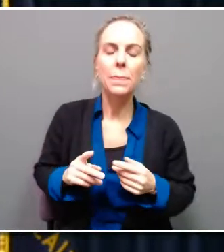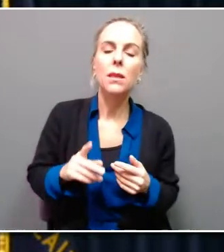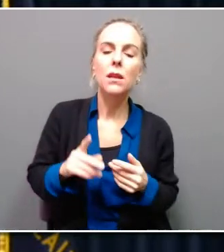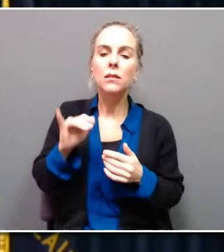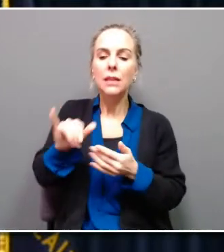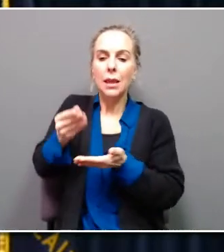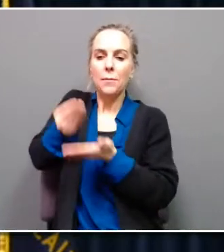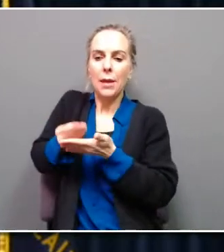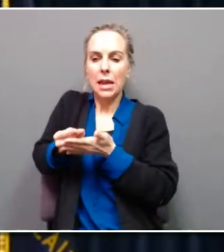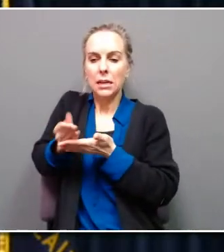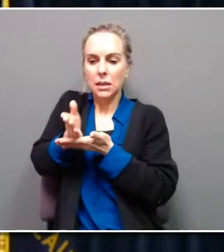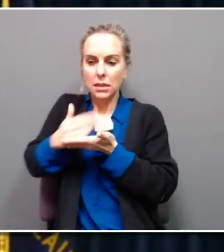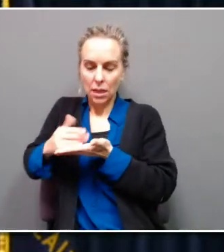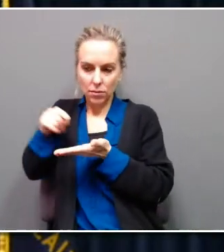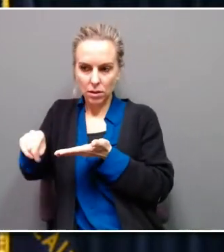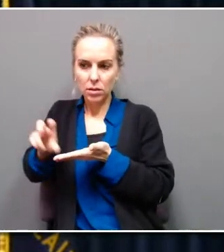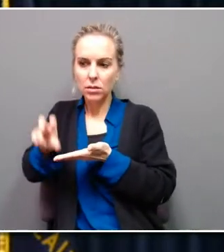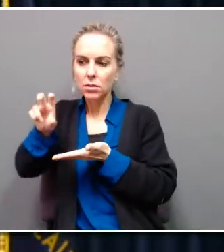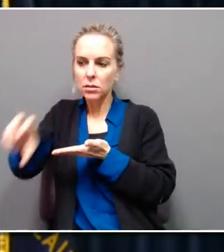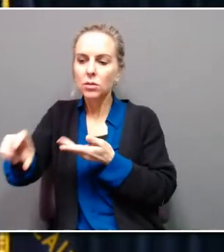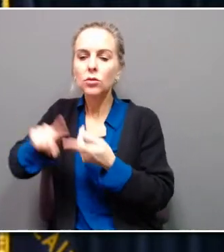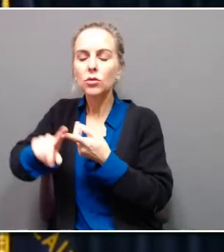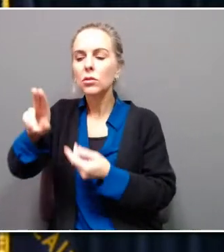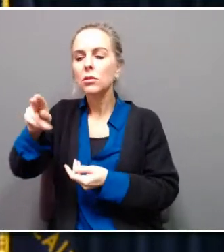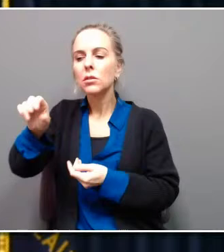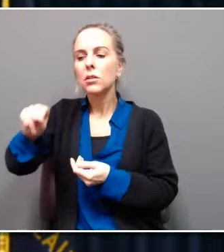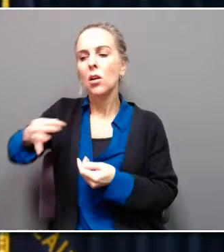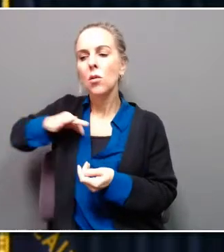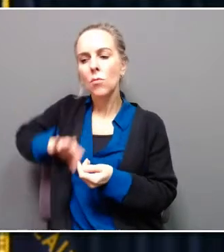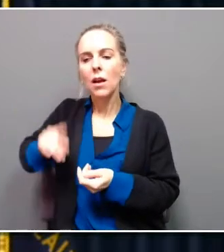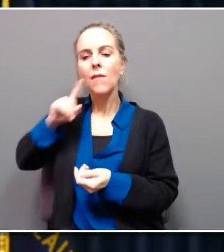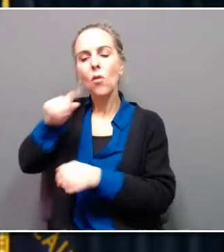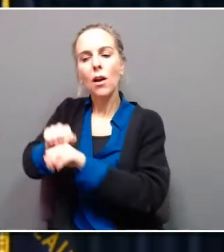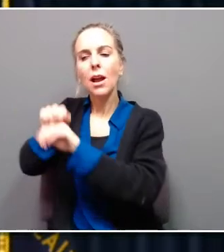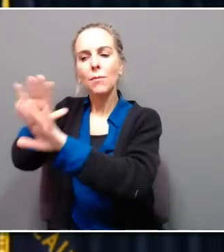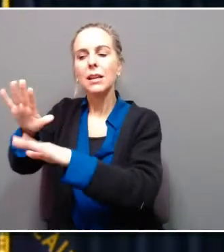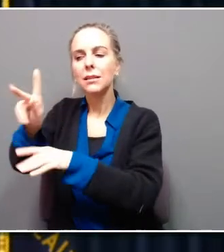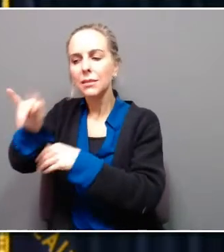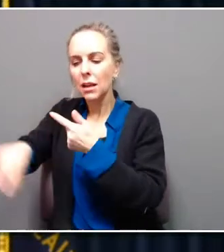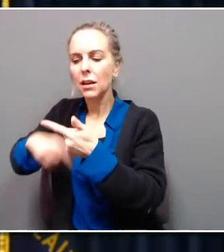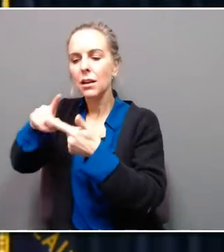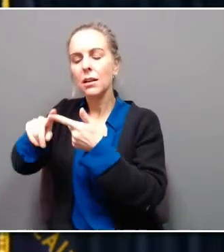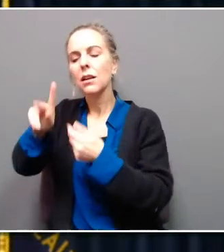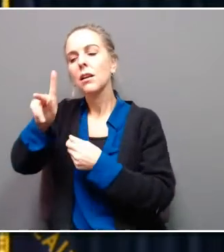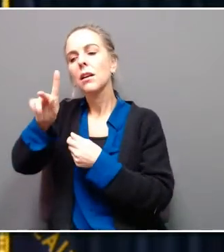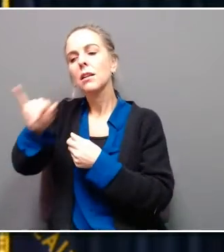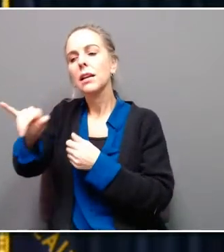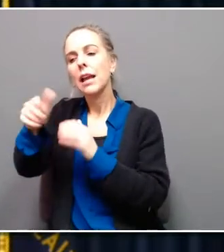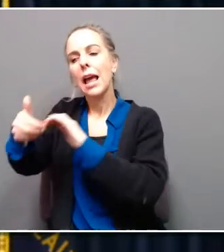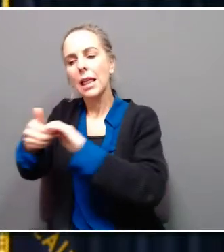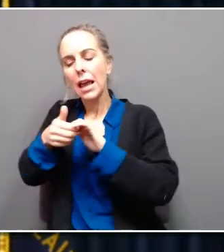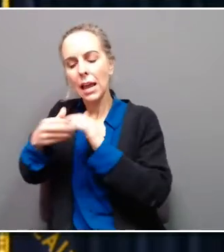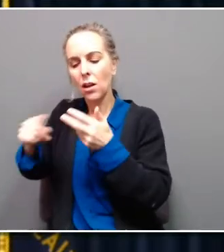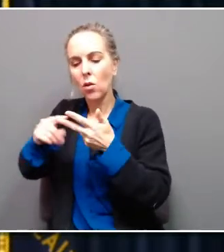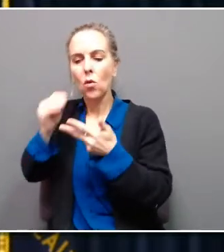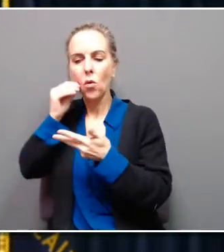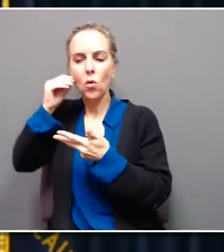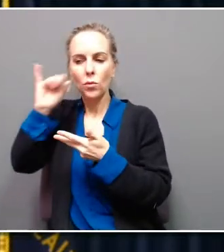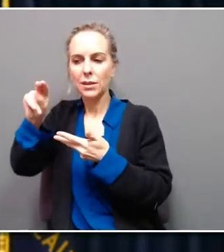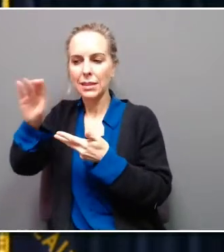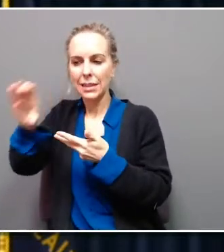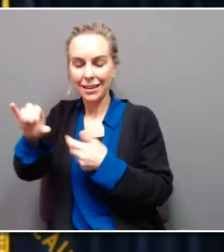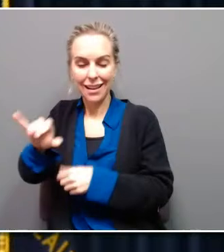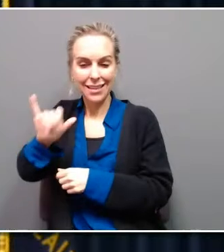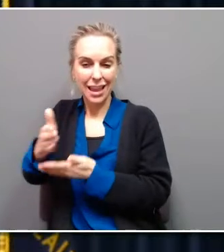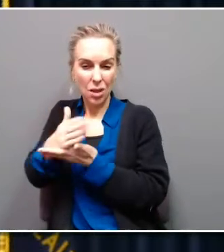repair with Nonprofit Partners Foundation for Appalachian Kentucky, Housing Development Alliance, and Homes, Inc. To date, that part of the